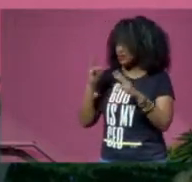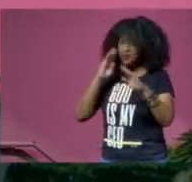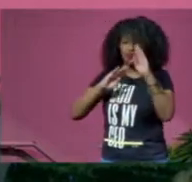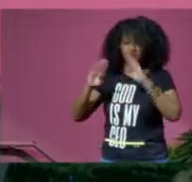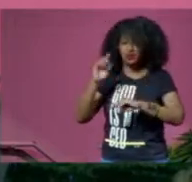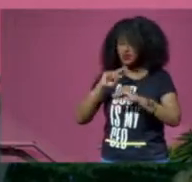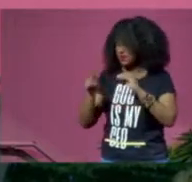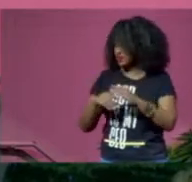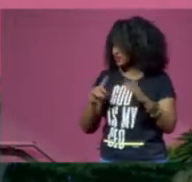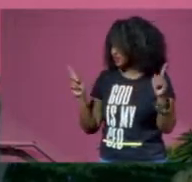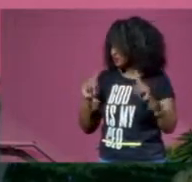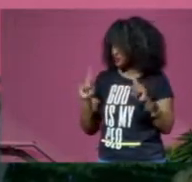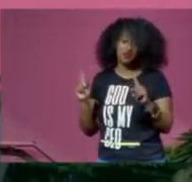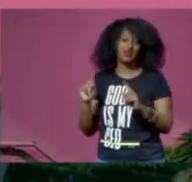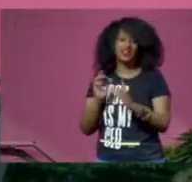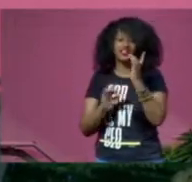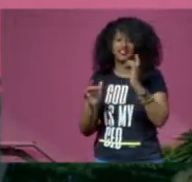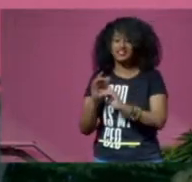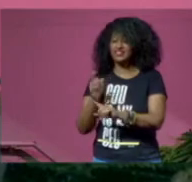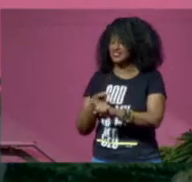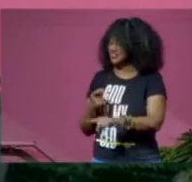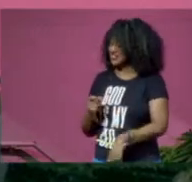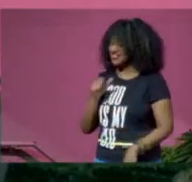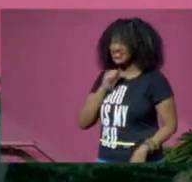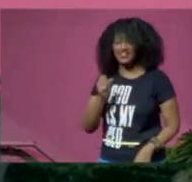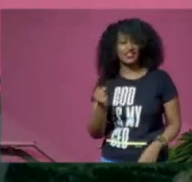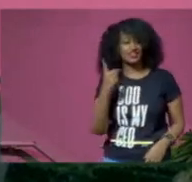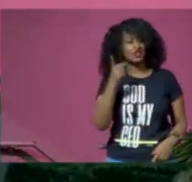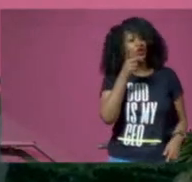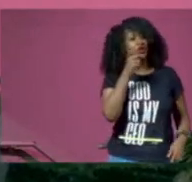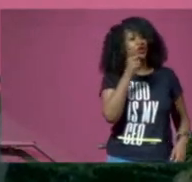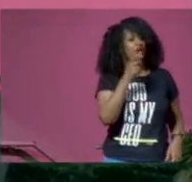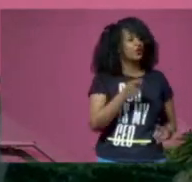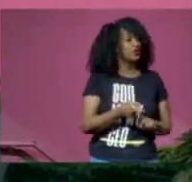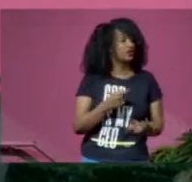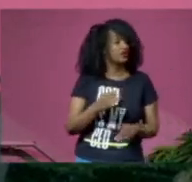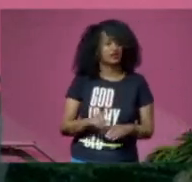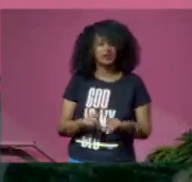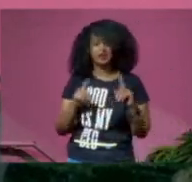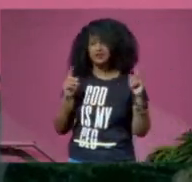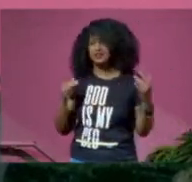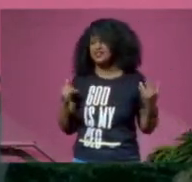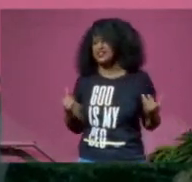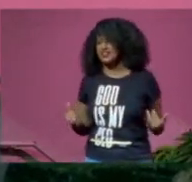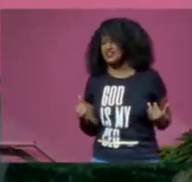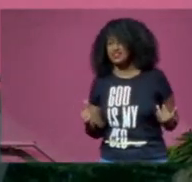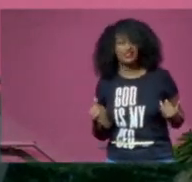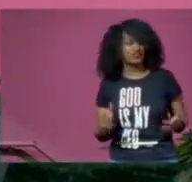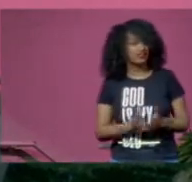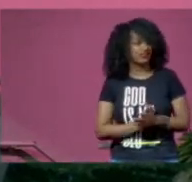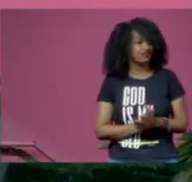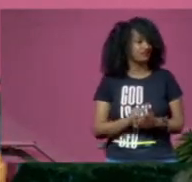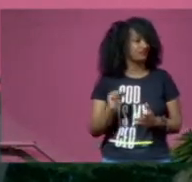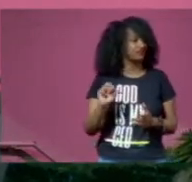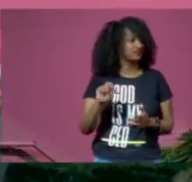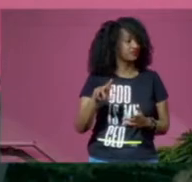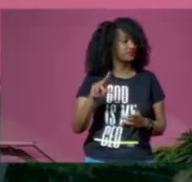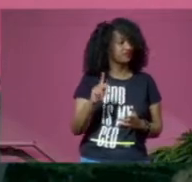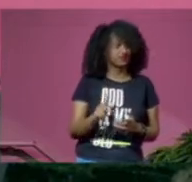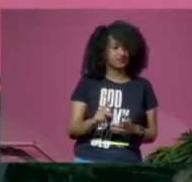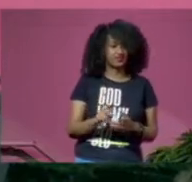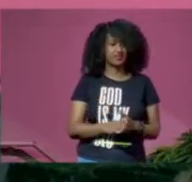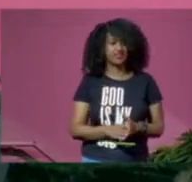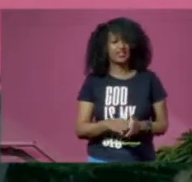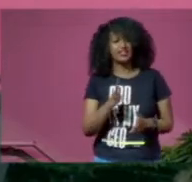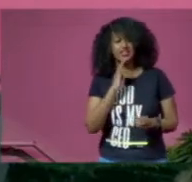didn't understand who he came from. Come here and see why Mark don't give us an infancy narrative. The Gospel of Mark takes the time to give